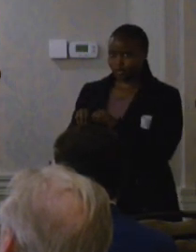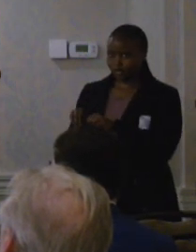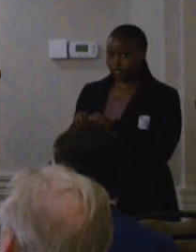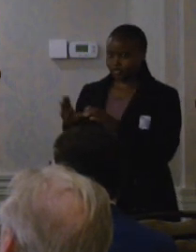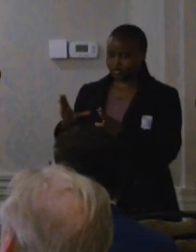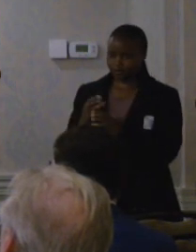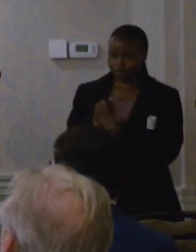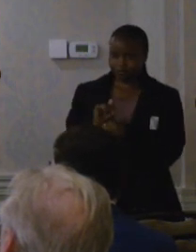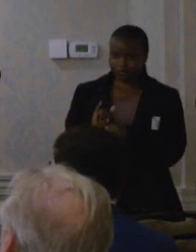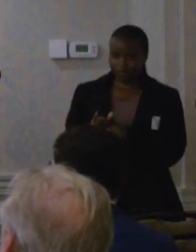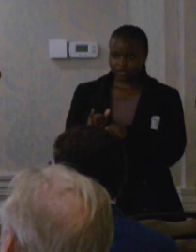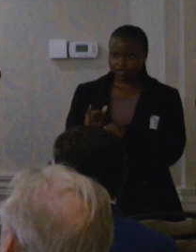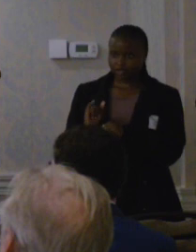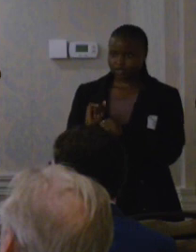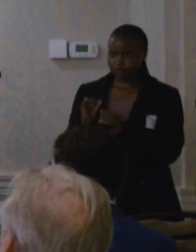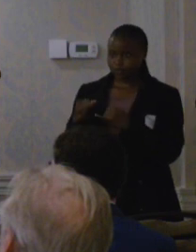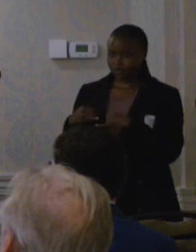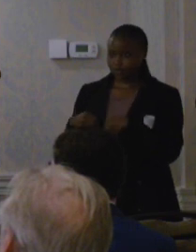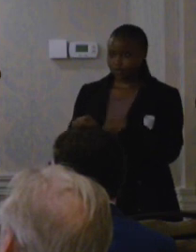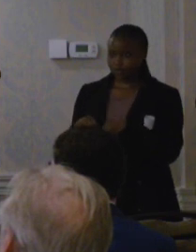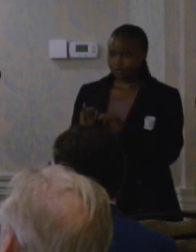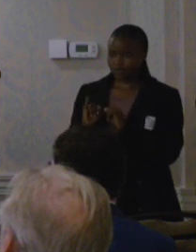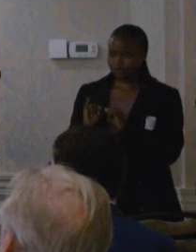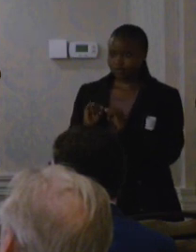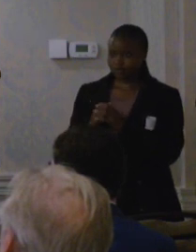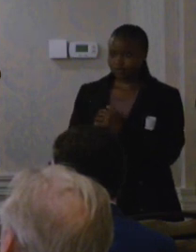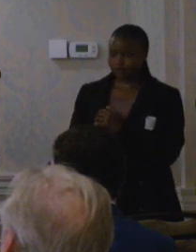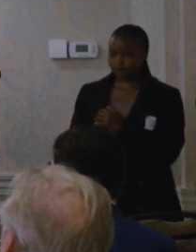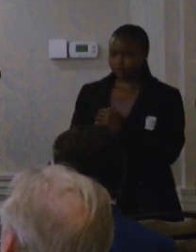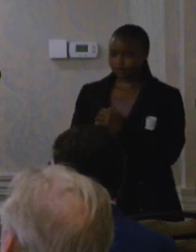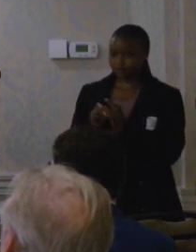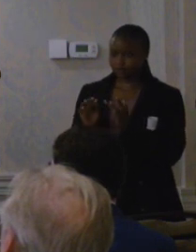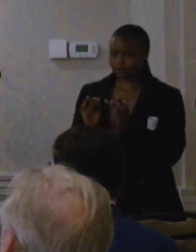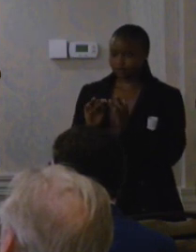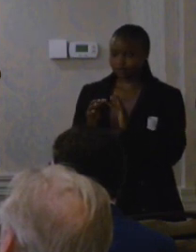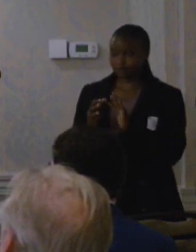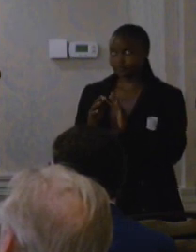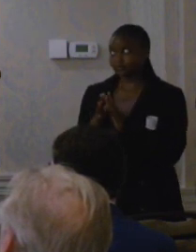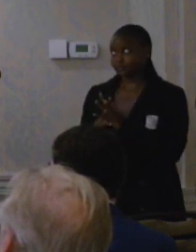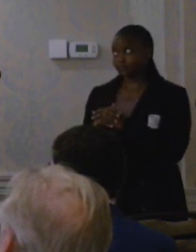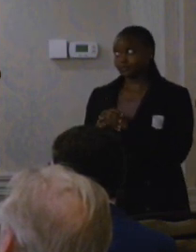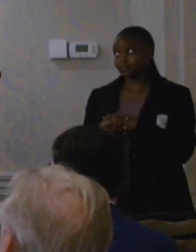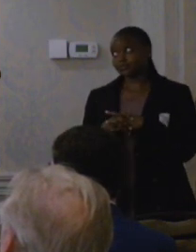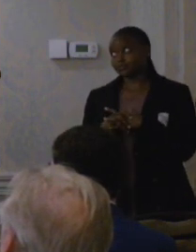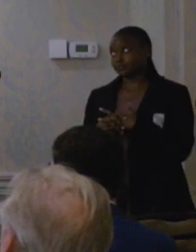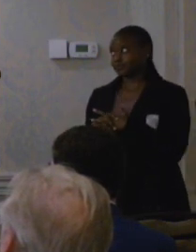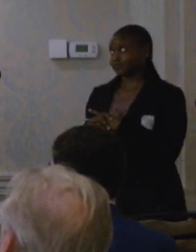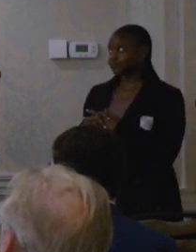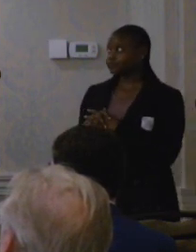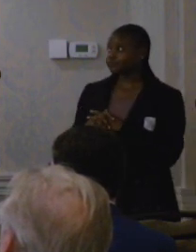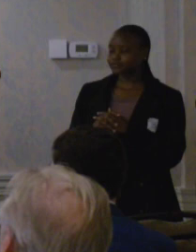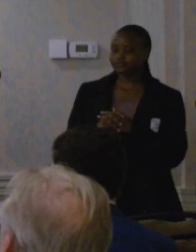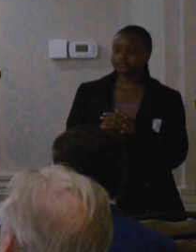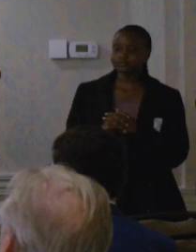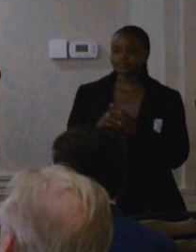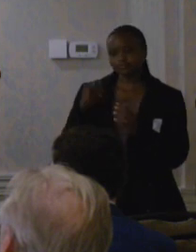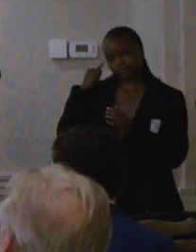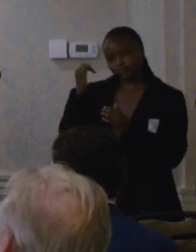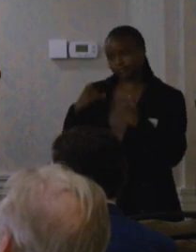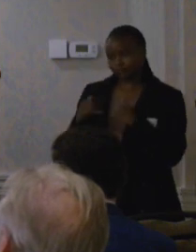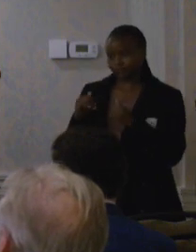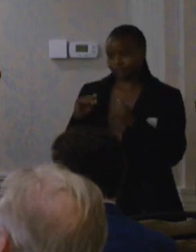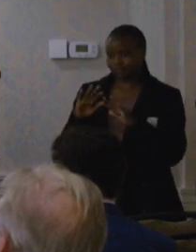combine about that when they join the POC session online, and after that they discuss about the idea on how